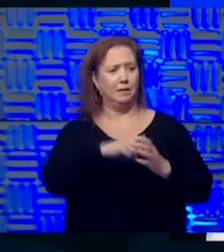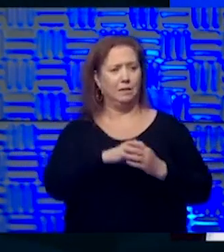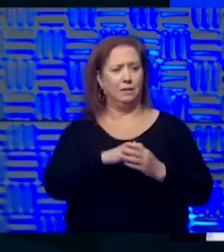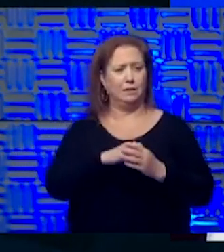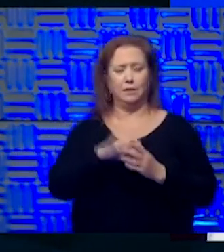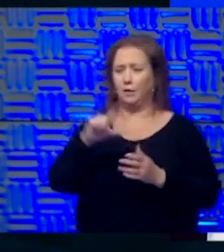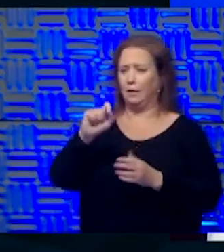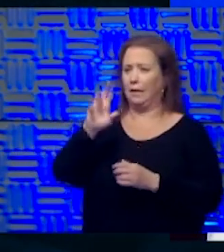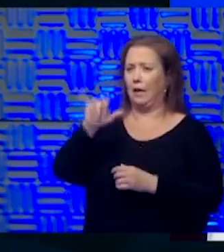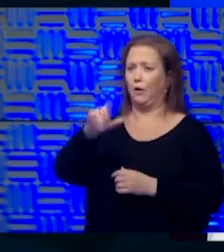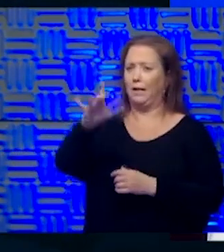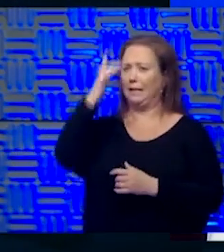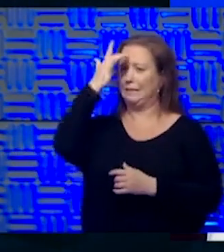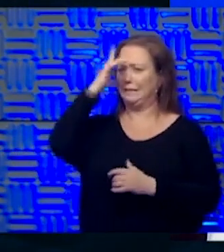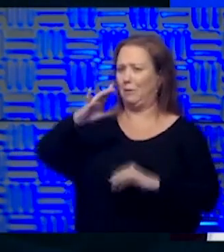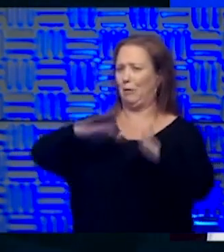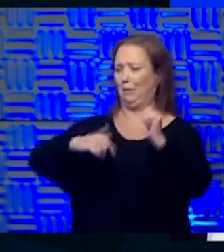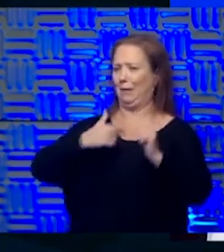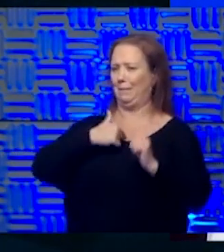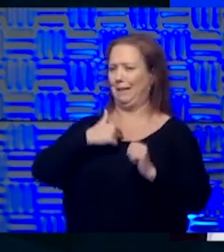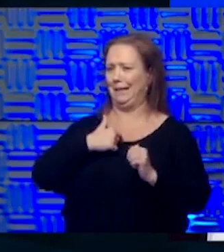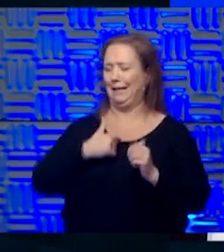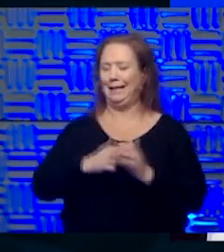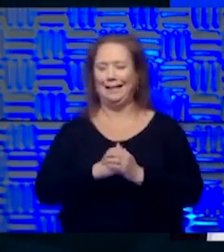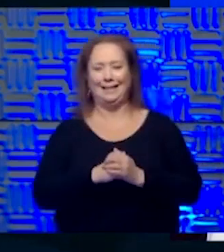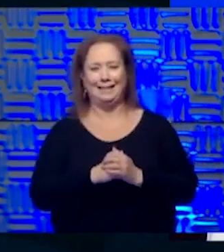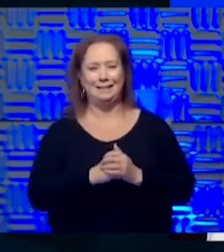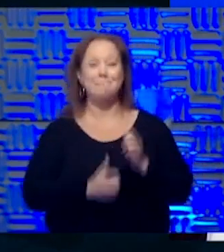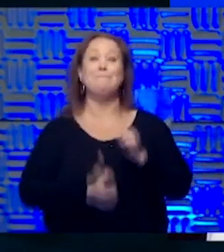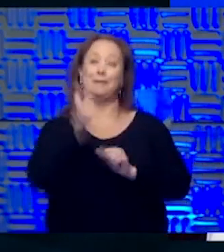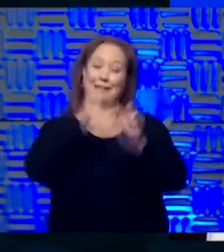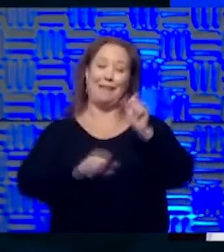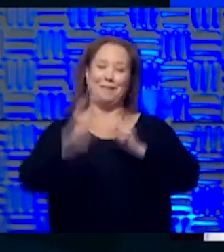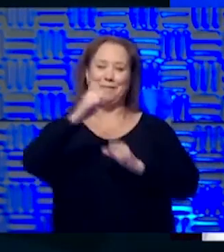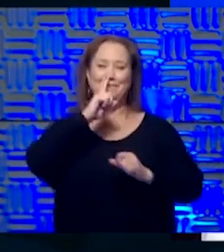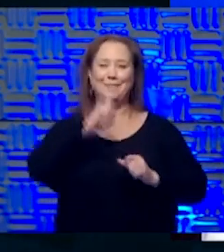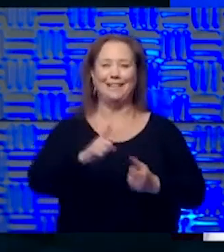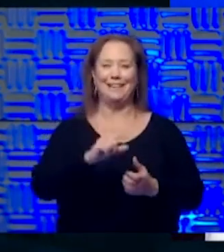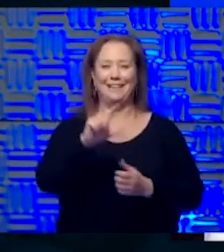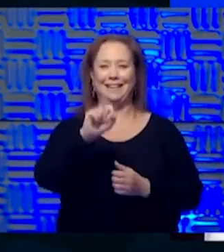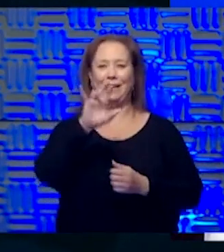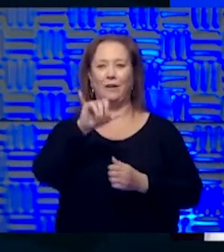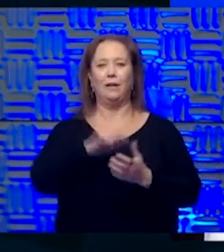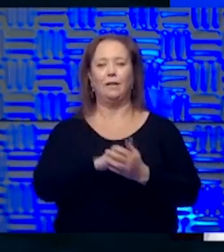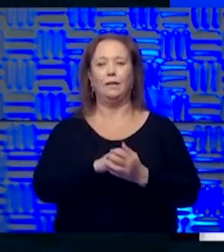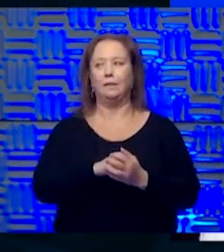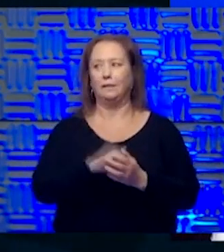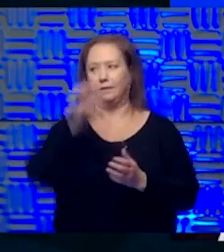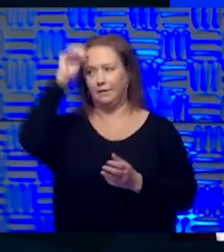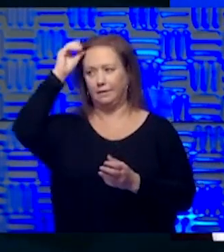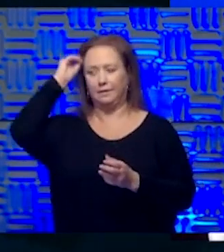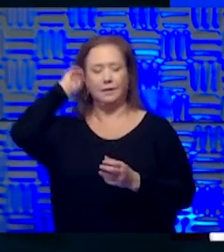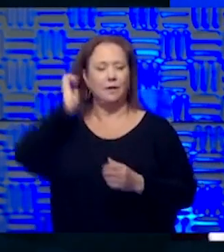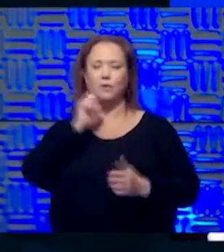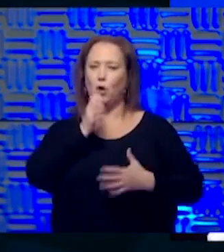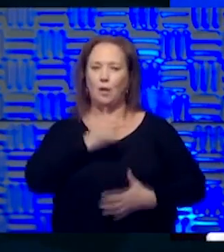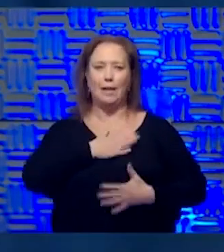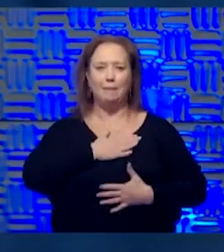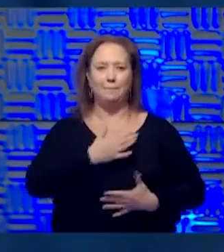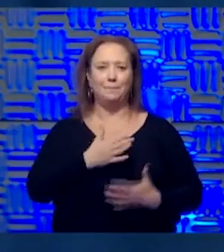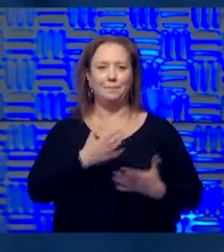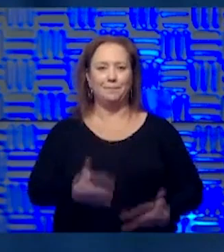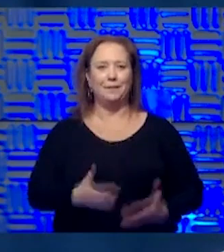call me Gary. He's much smarter than most everybody. I think that people